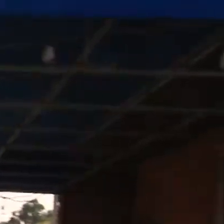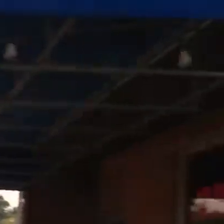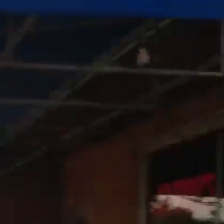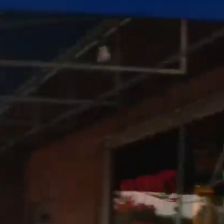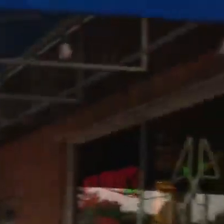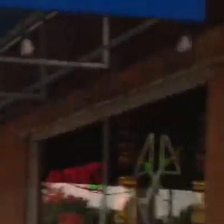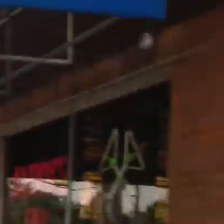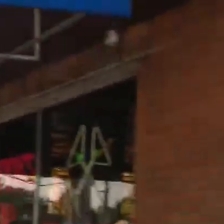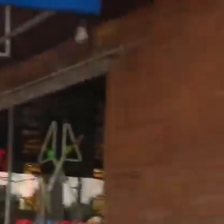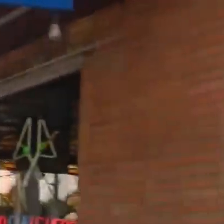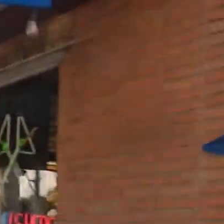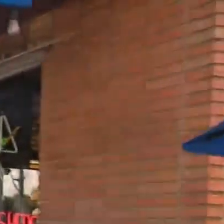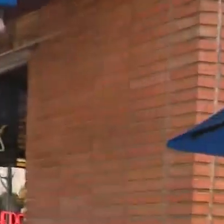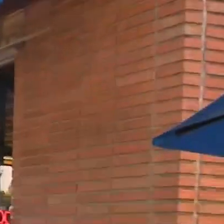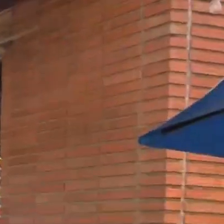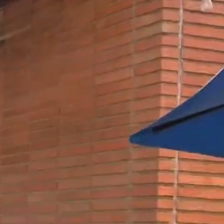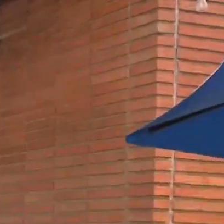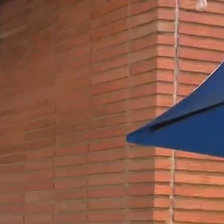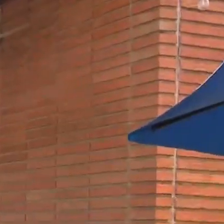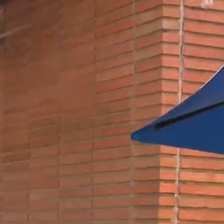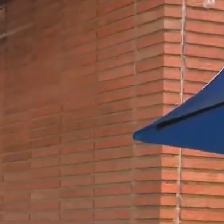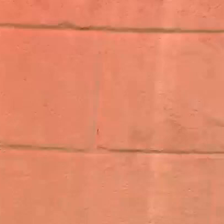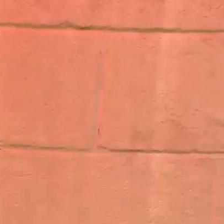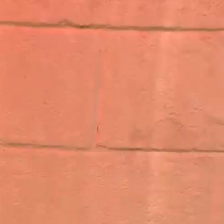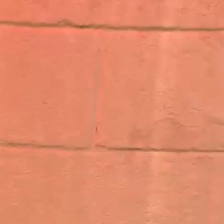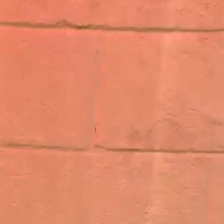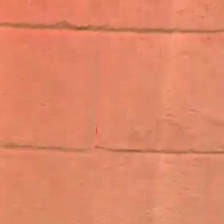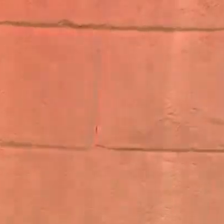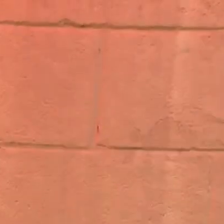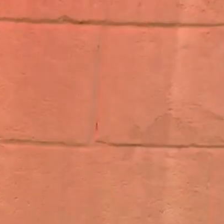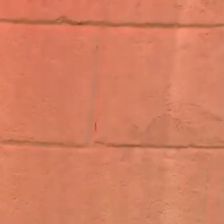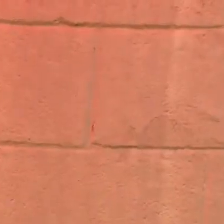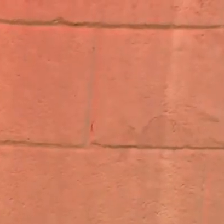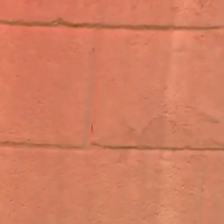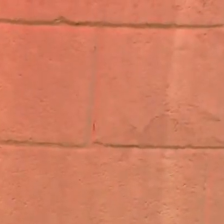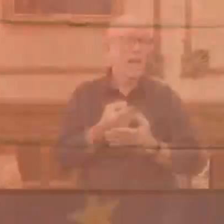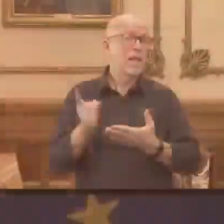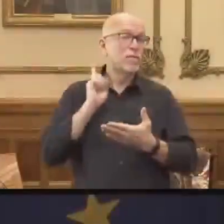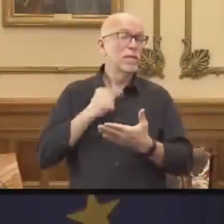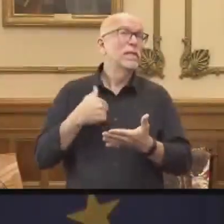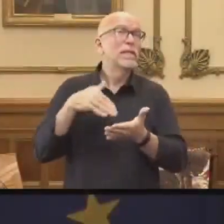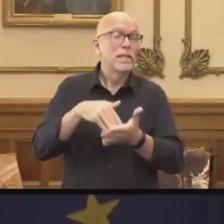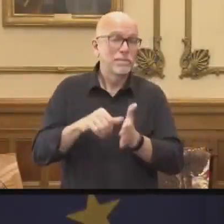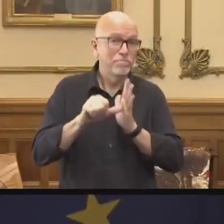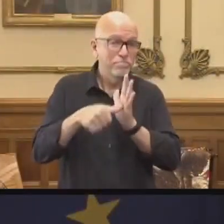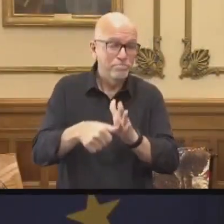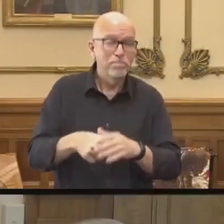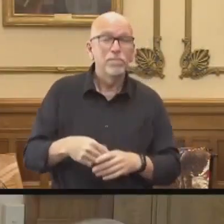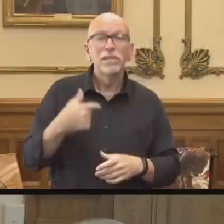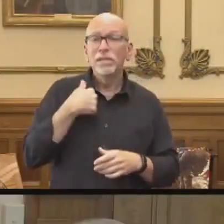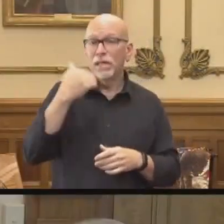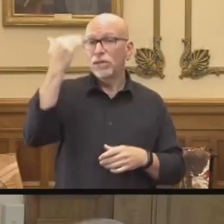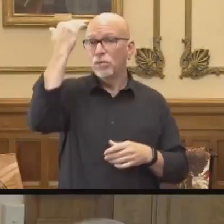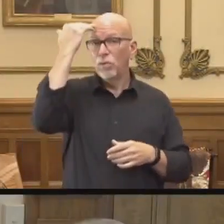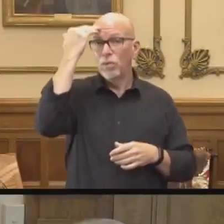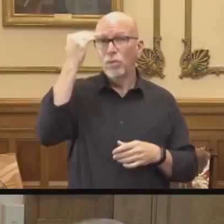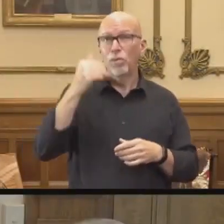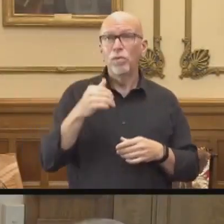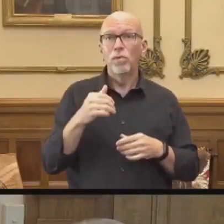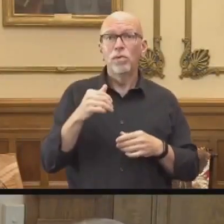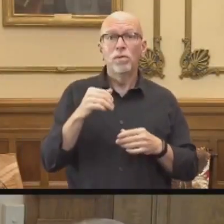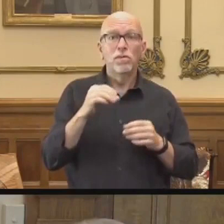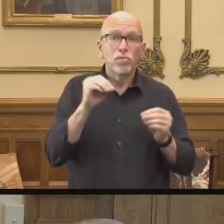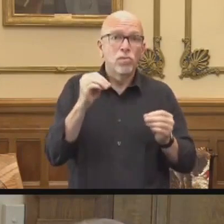attendance limits on sporting events or community gatherings. We all hate these, but you gotta do what you gotta do. And I know no one